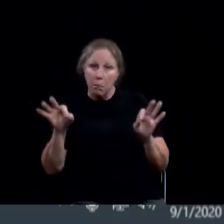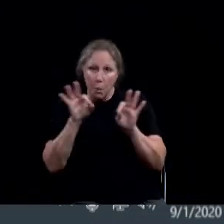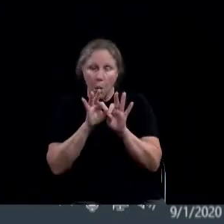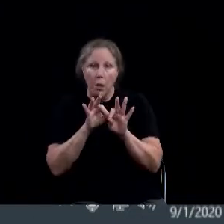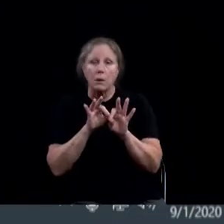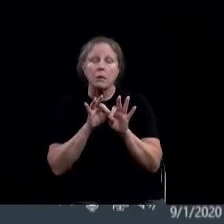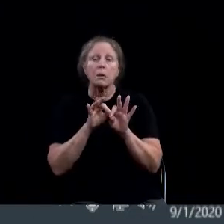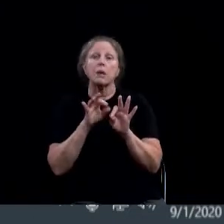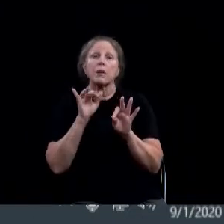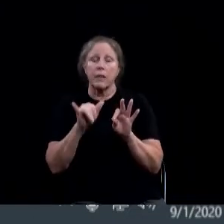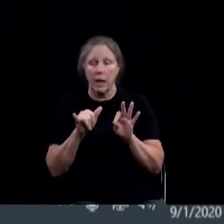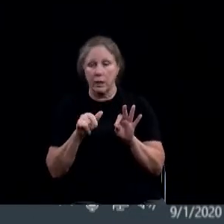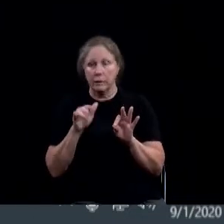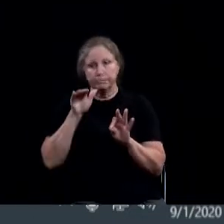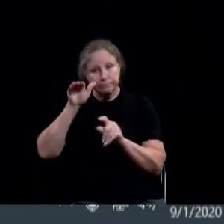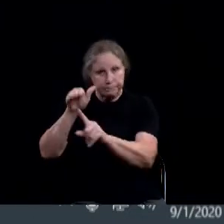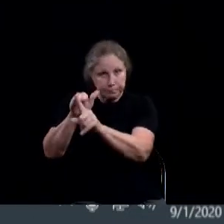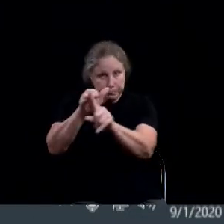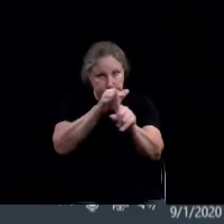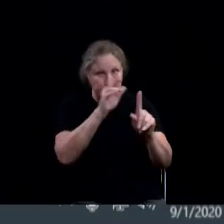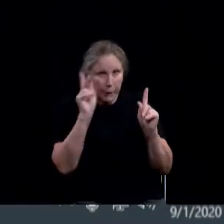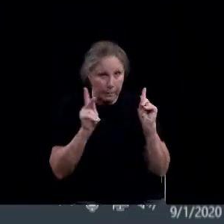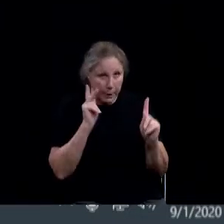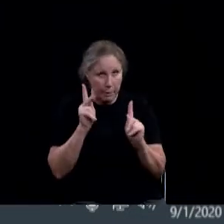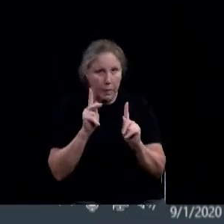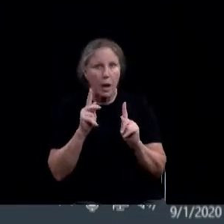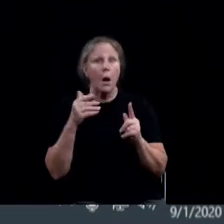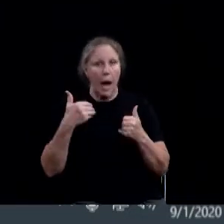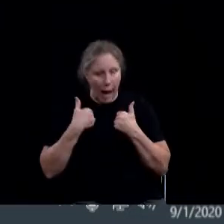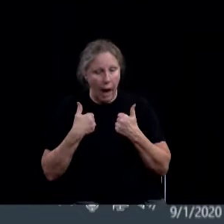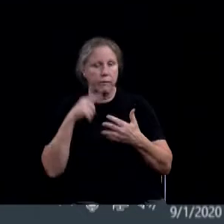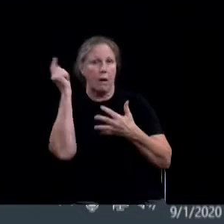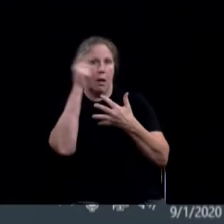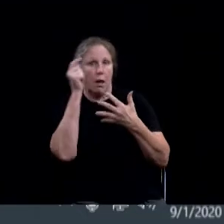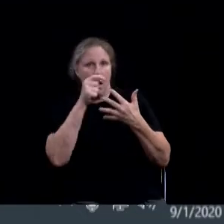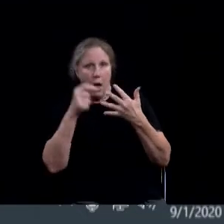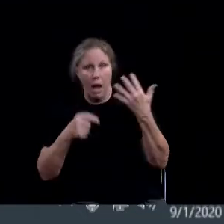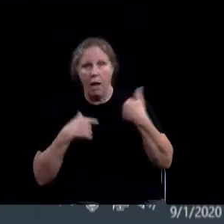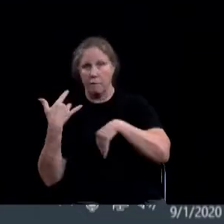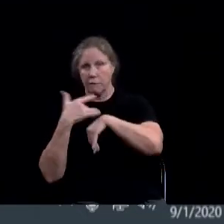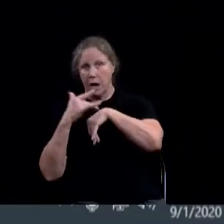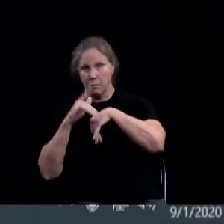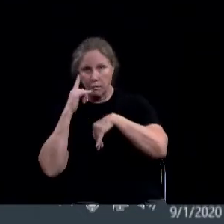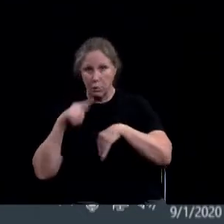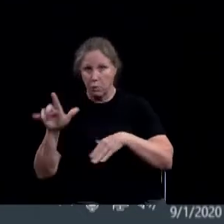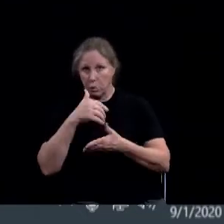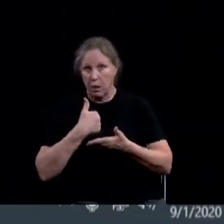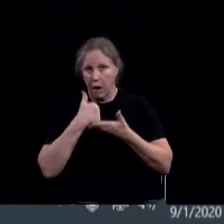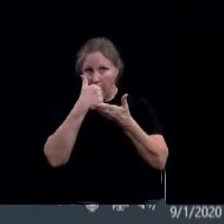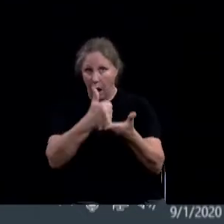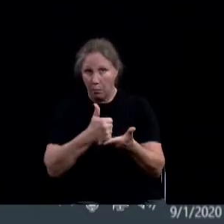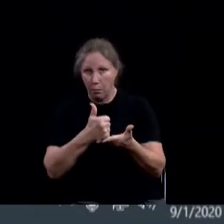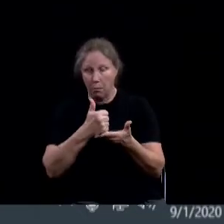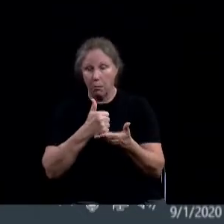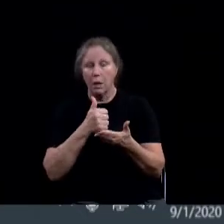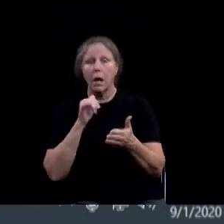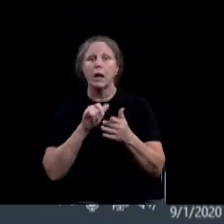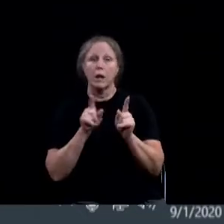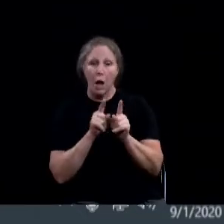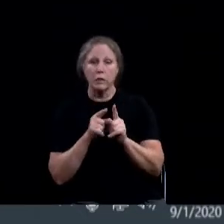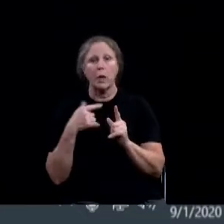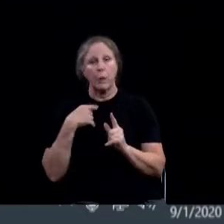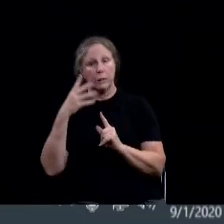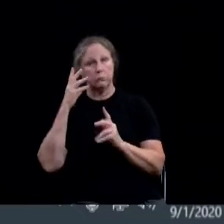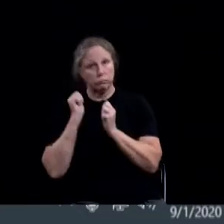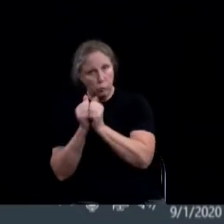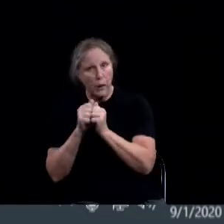the opportunities they have to have assistance in getting their homes up to code, and also that we're walking in this with them to get these